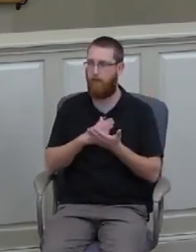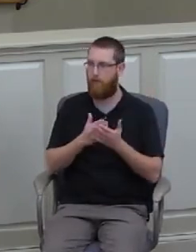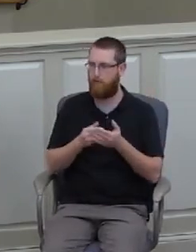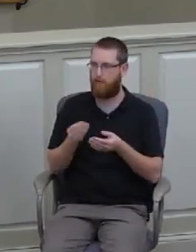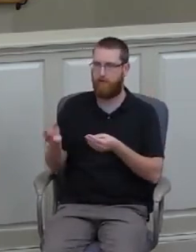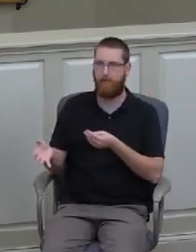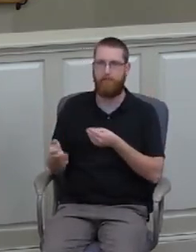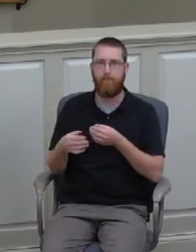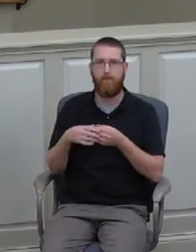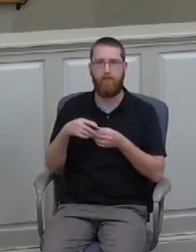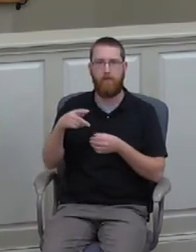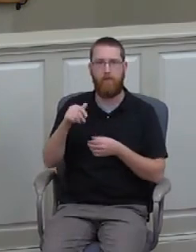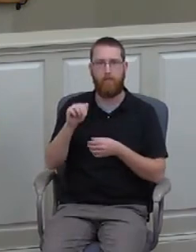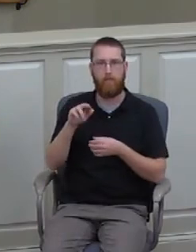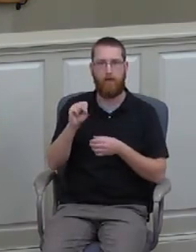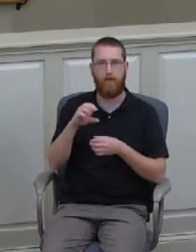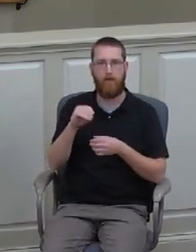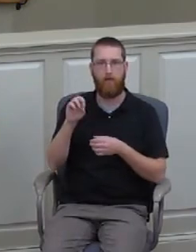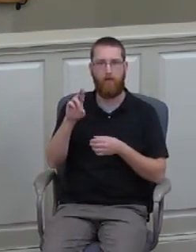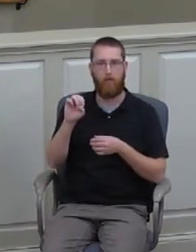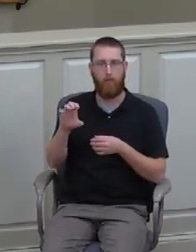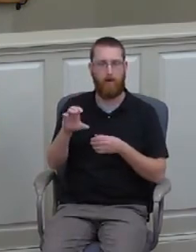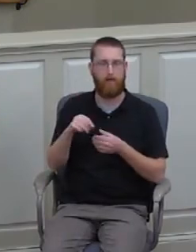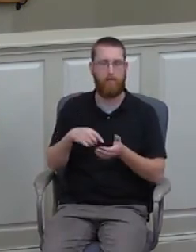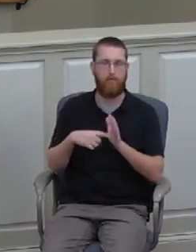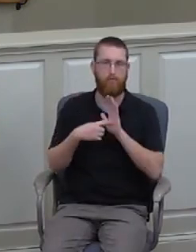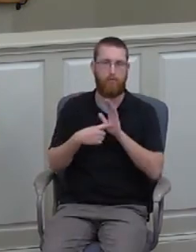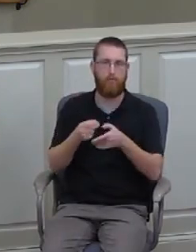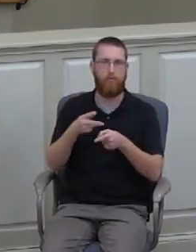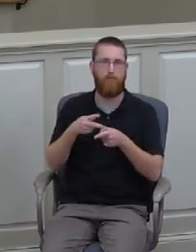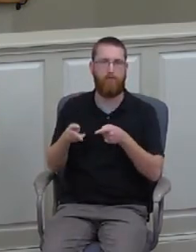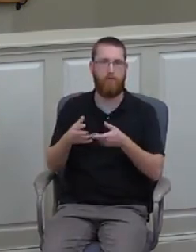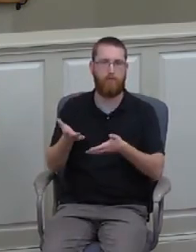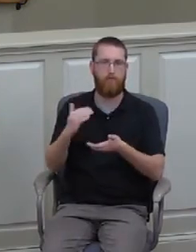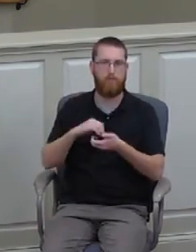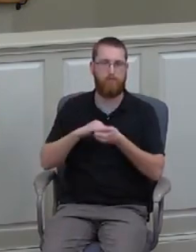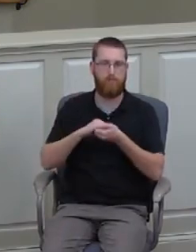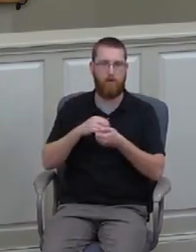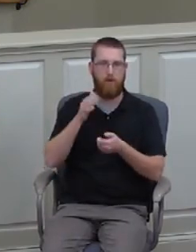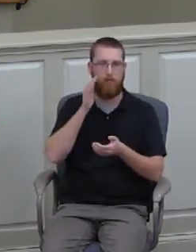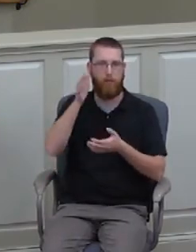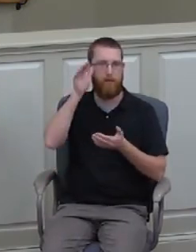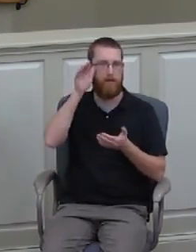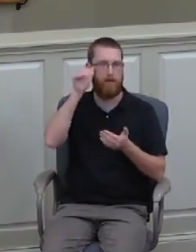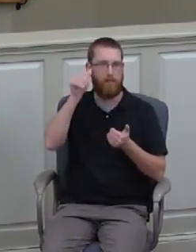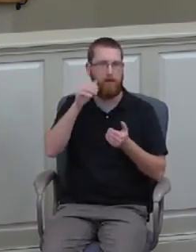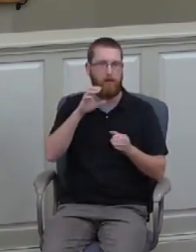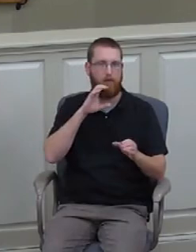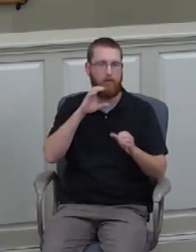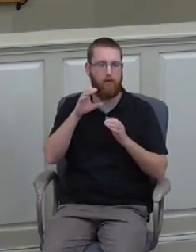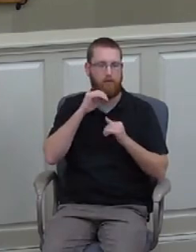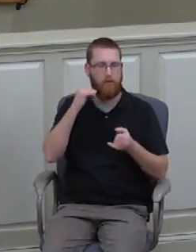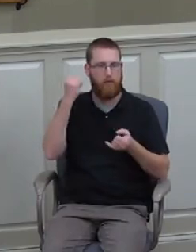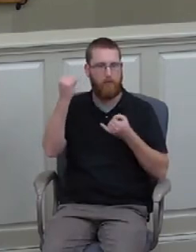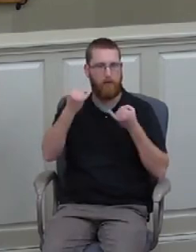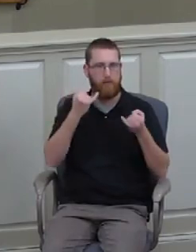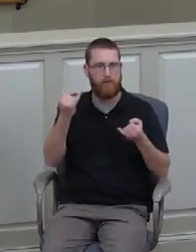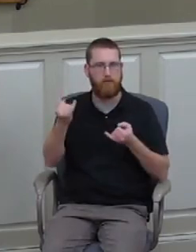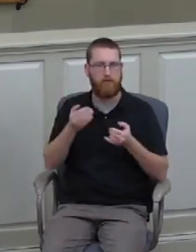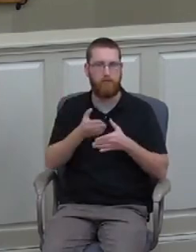and Recreation system. And again, it shows the professionalism that will be expected in the exchange of communication ideas between the